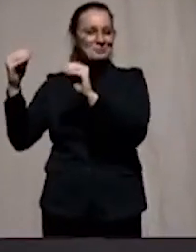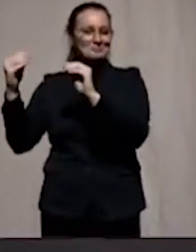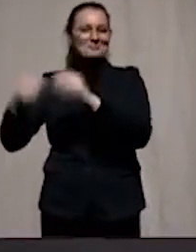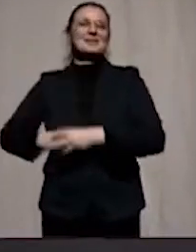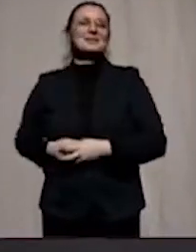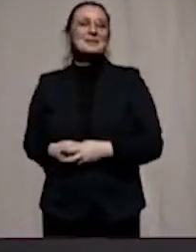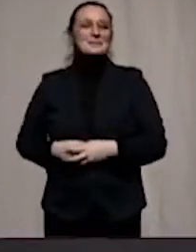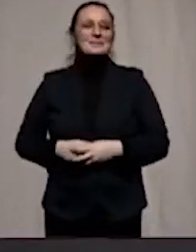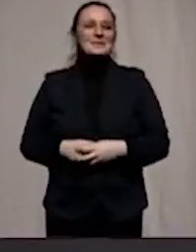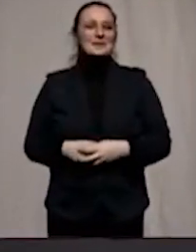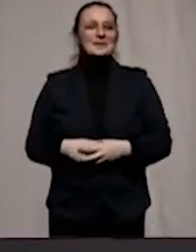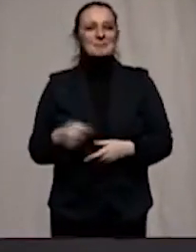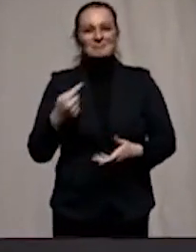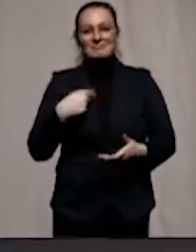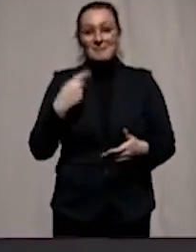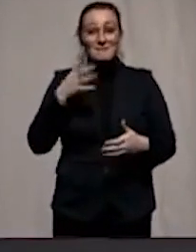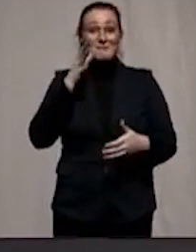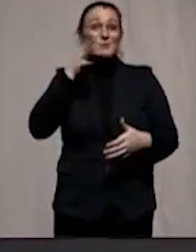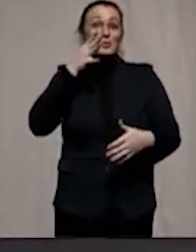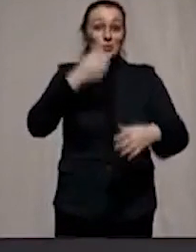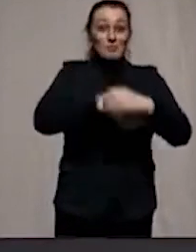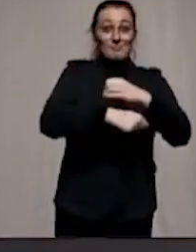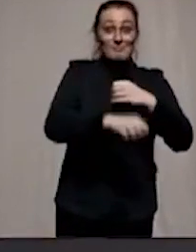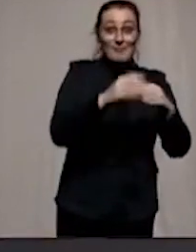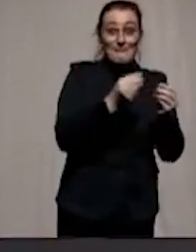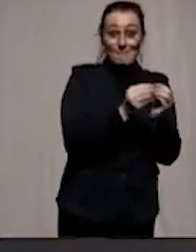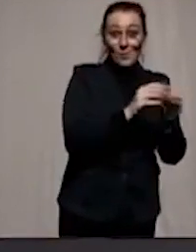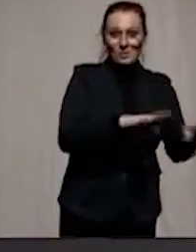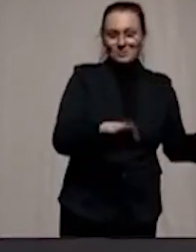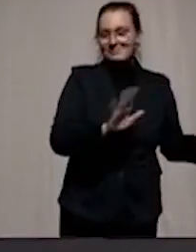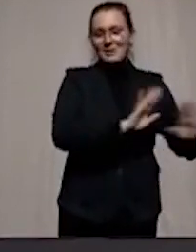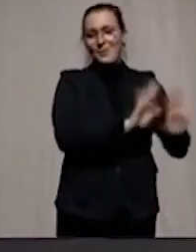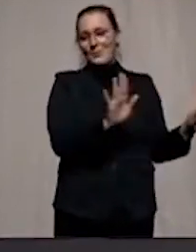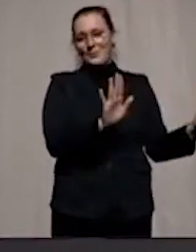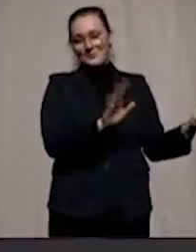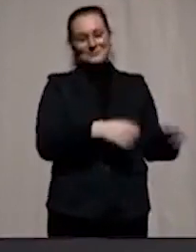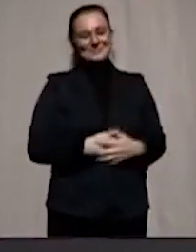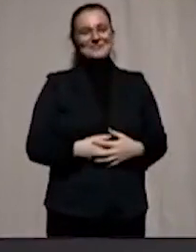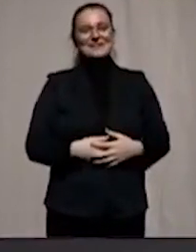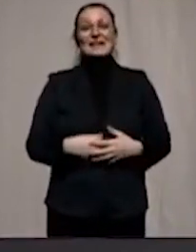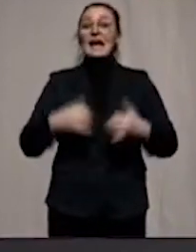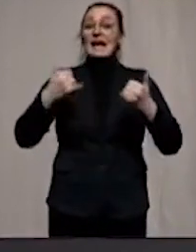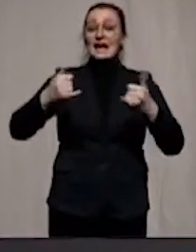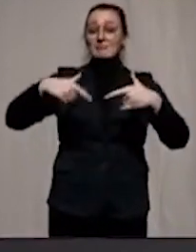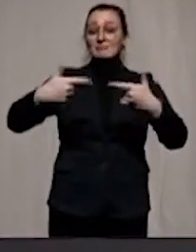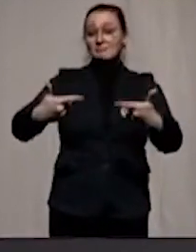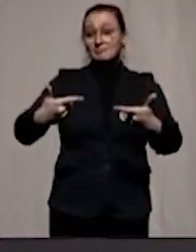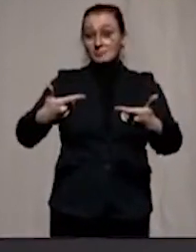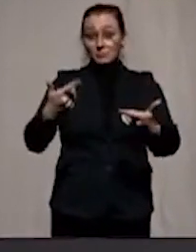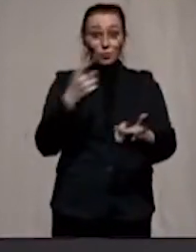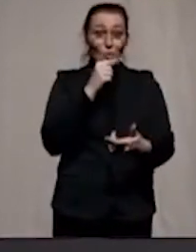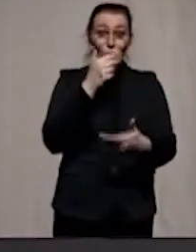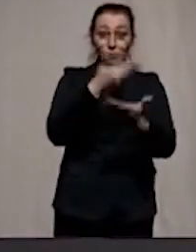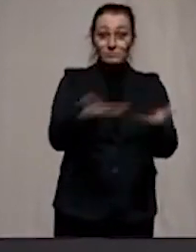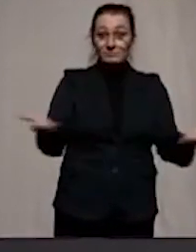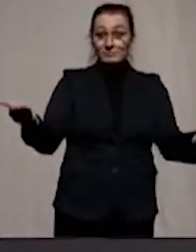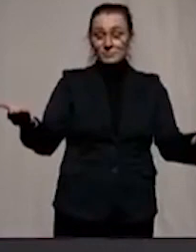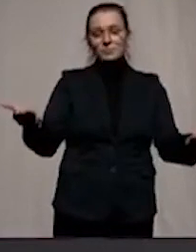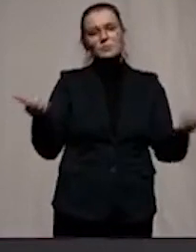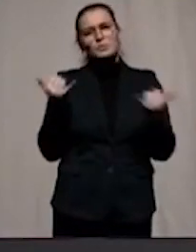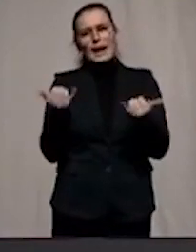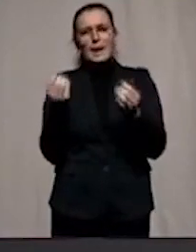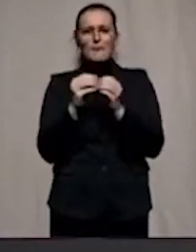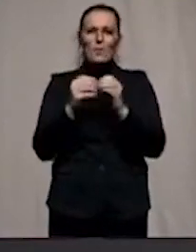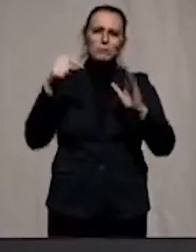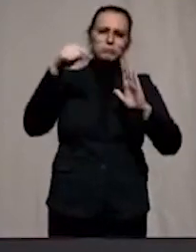another kid. But next, I would like to know who you guys are. So this is where we're going to start diving into some deep emotion